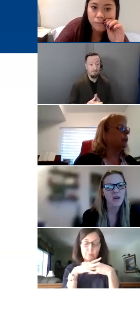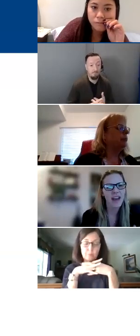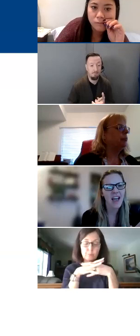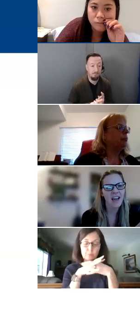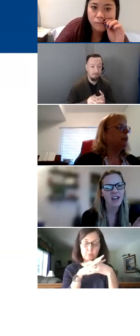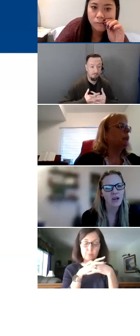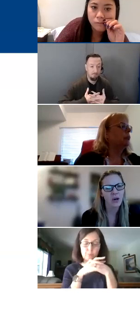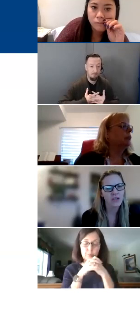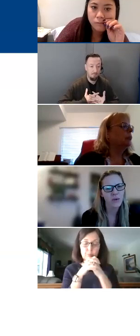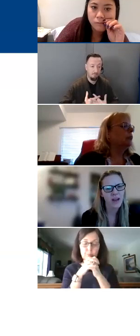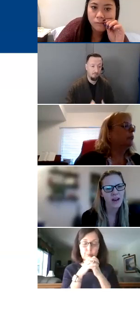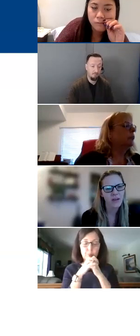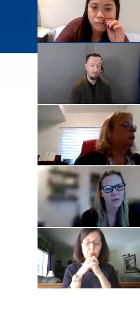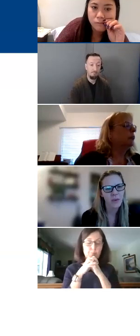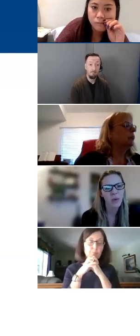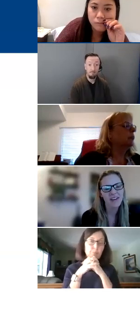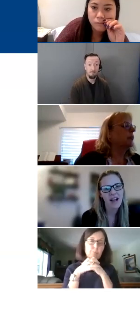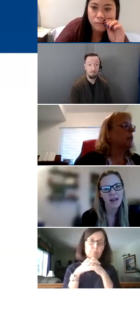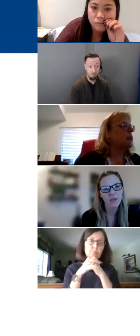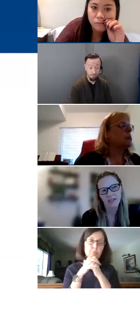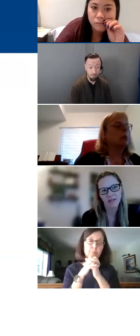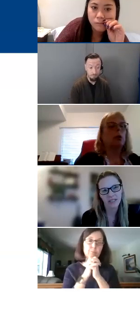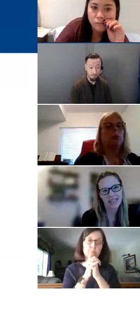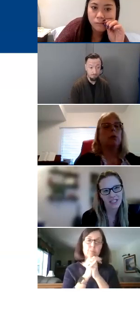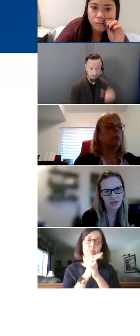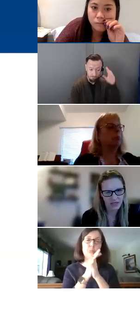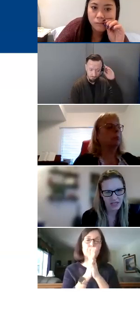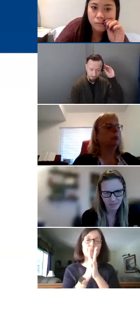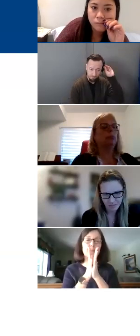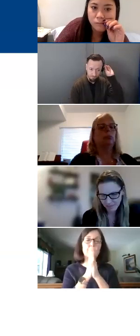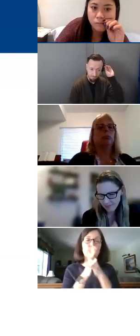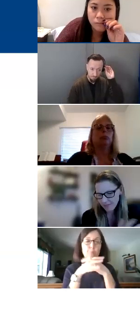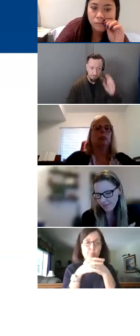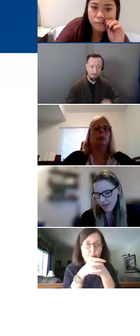And there's also an add-on code, so 93319, which isn't related to,